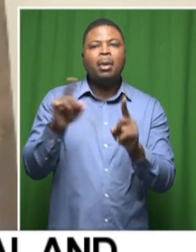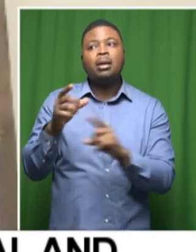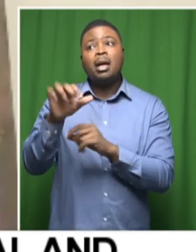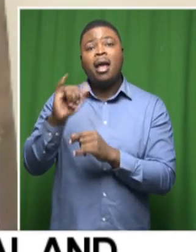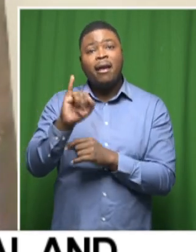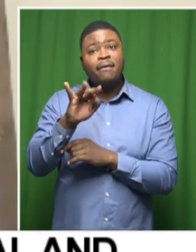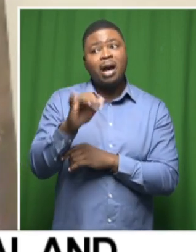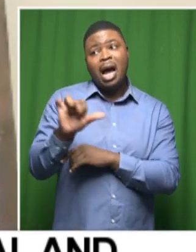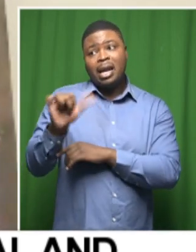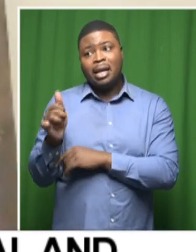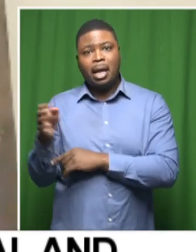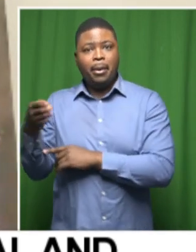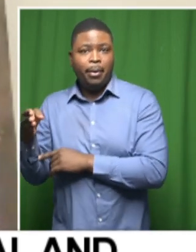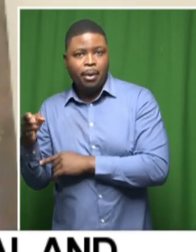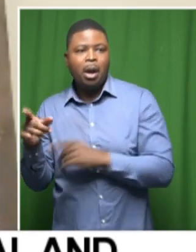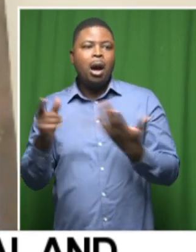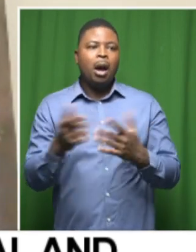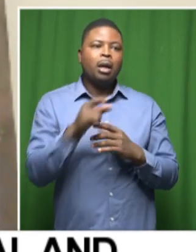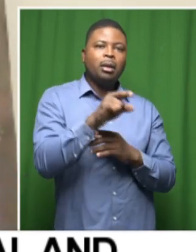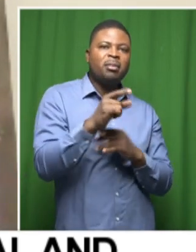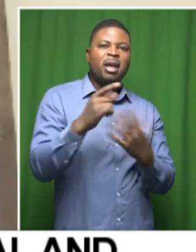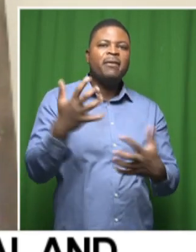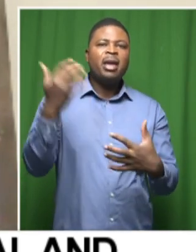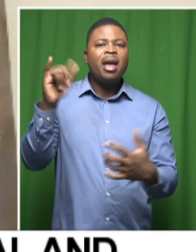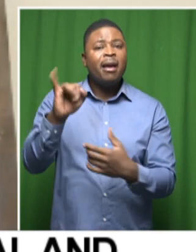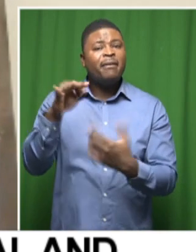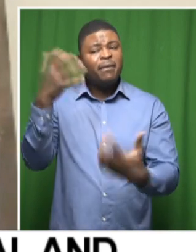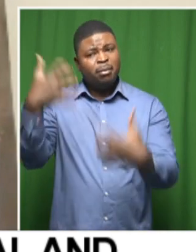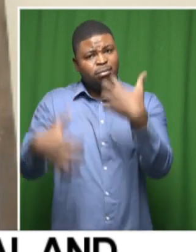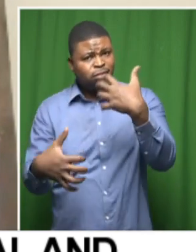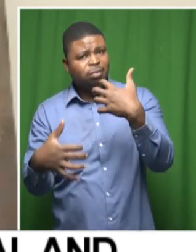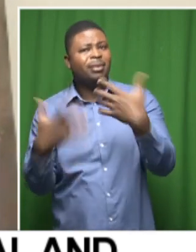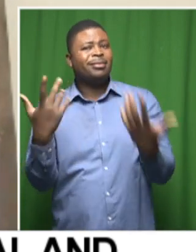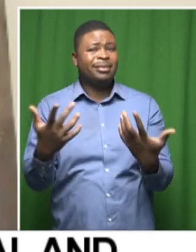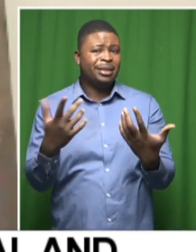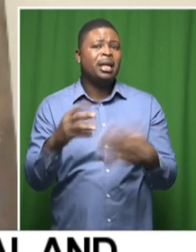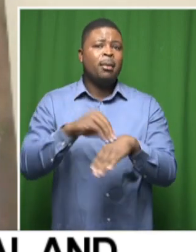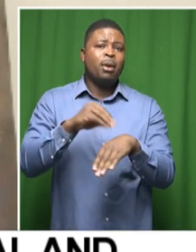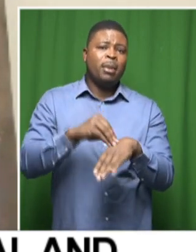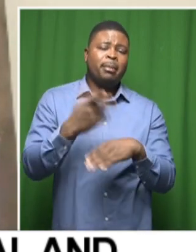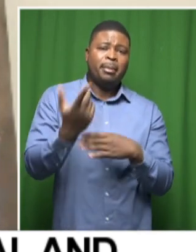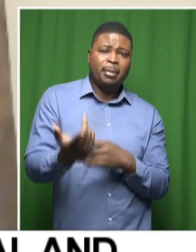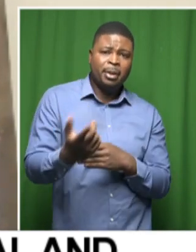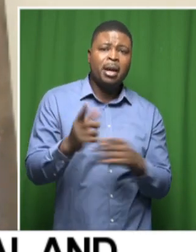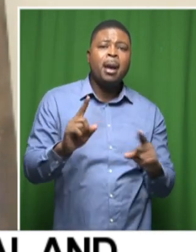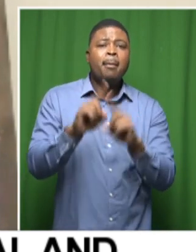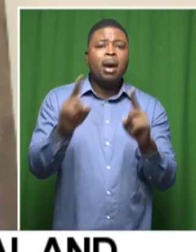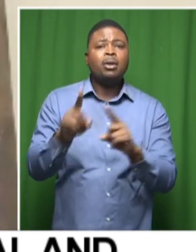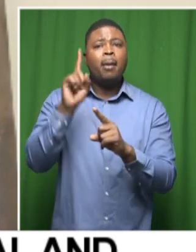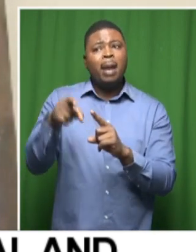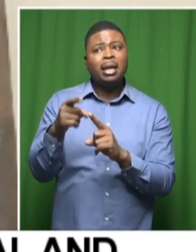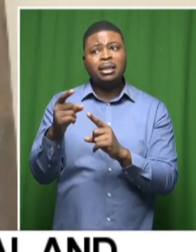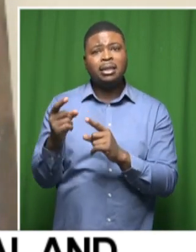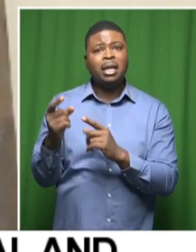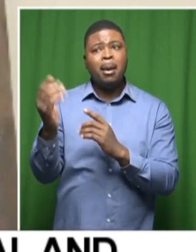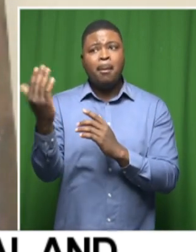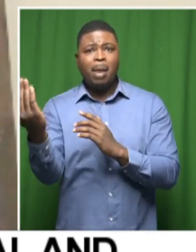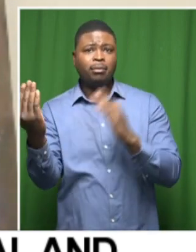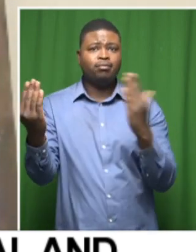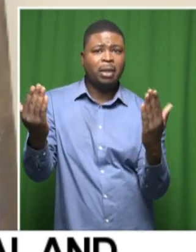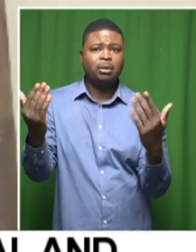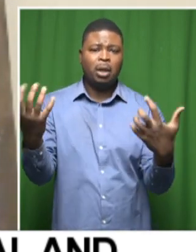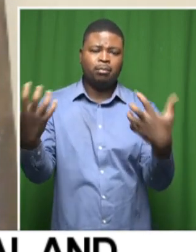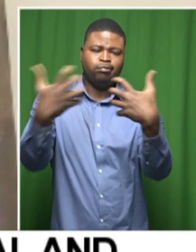we're going to constantly be clashing because then there's no checks and balancing, like you say, to say this is matched with where we're headed and it's matched